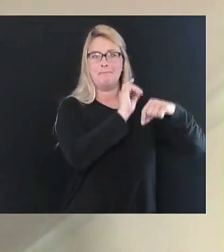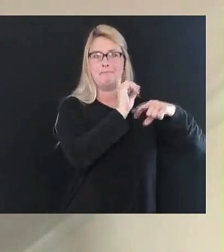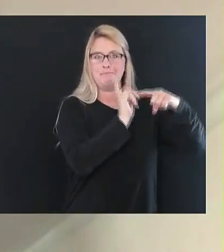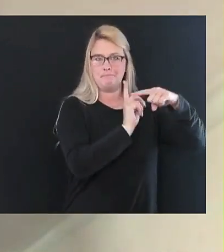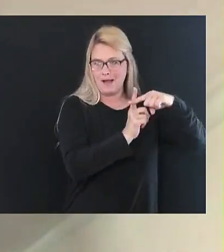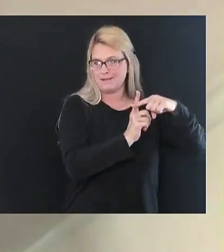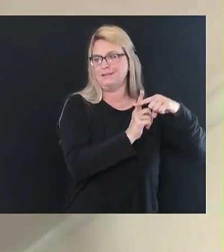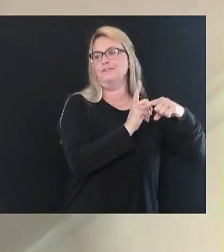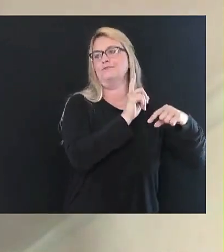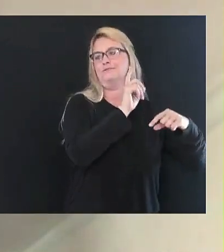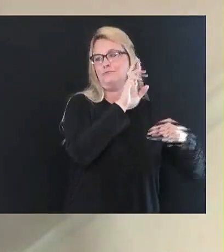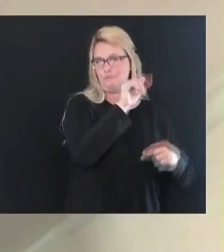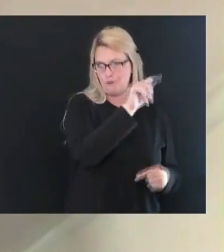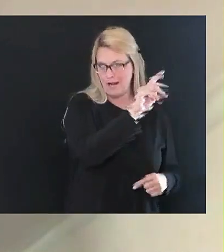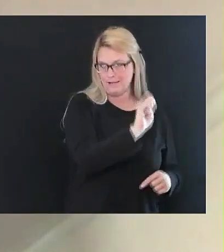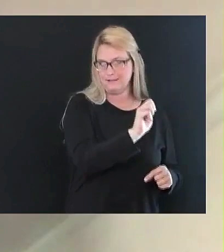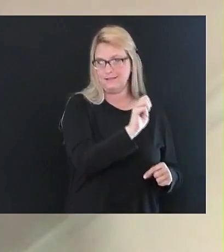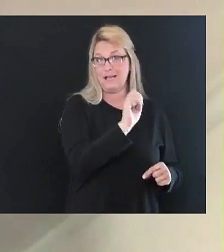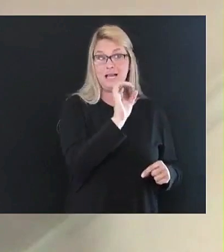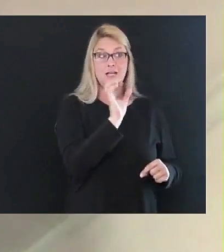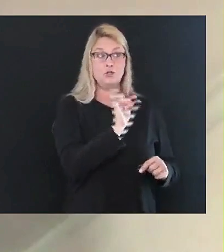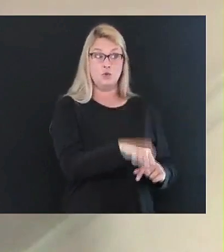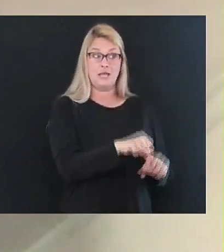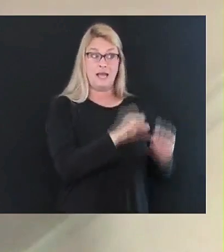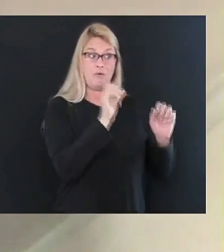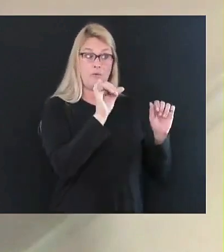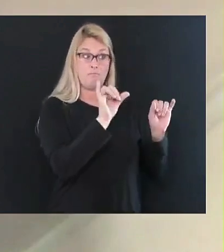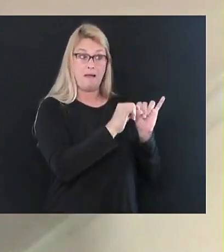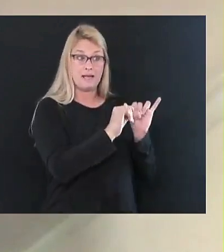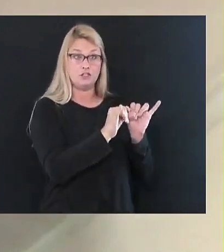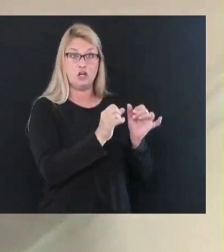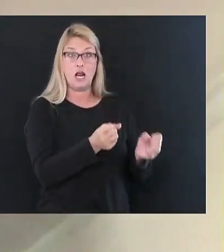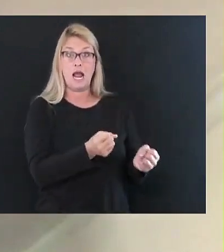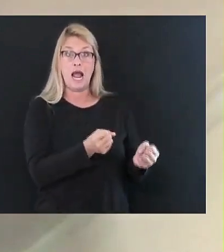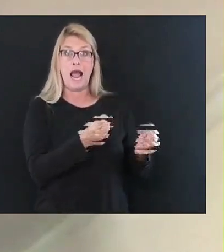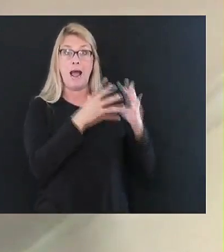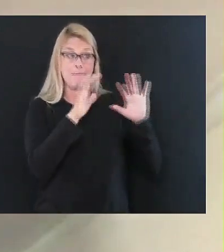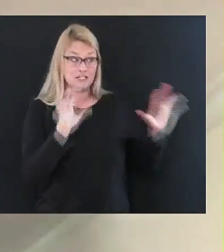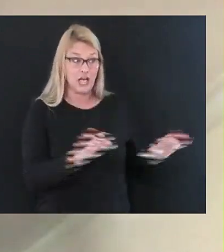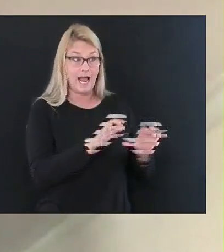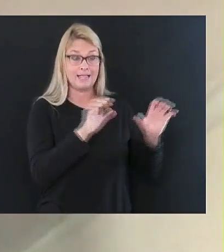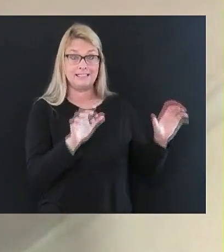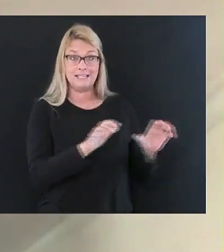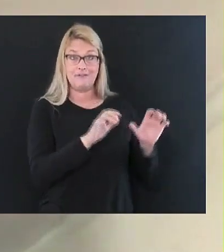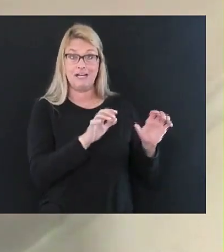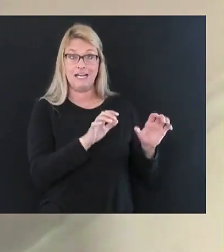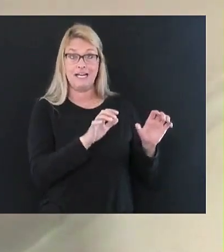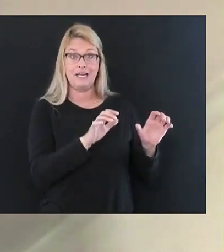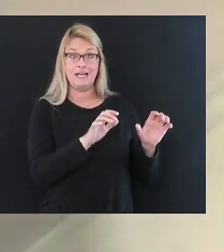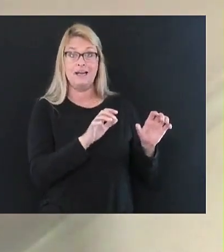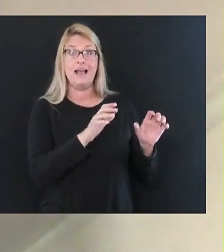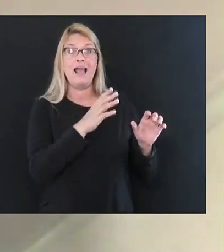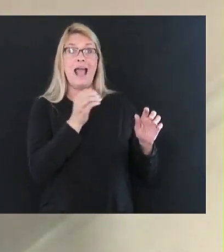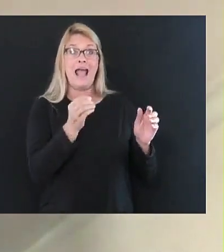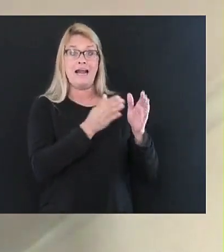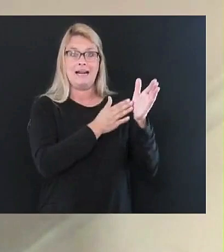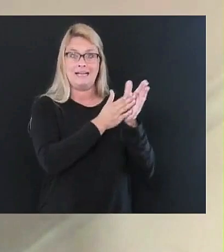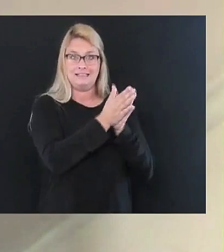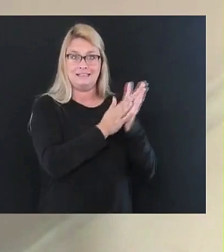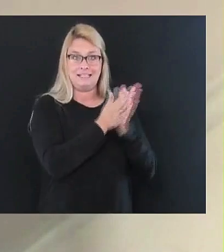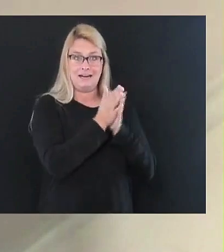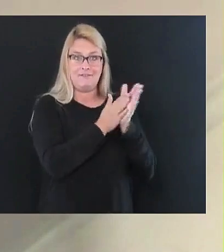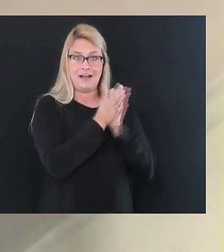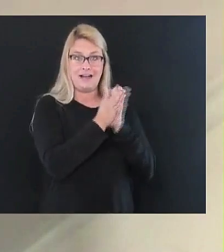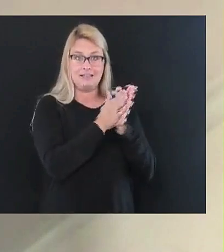to measure the COVID activity in our counties and in our state, but starting to look at how we